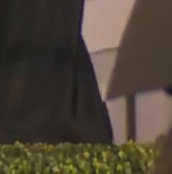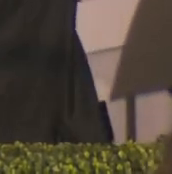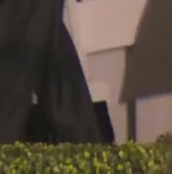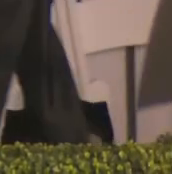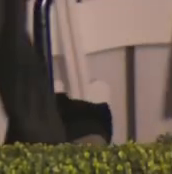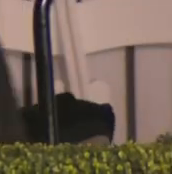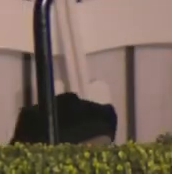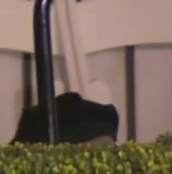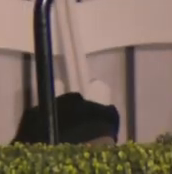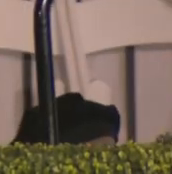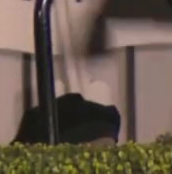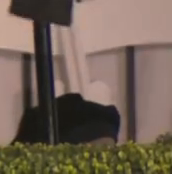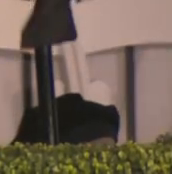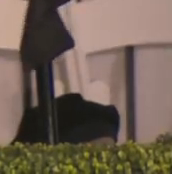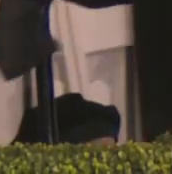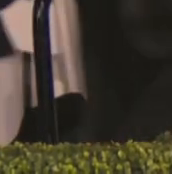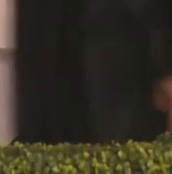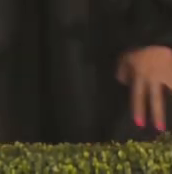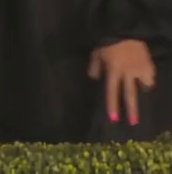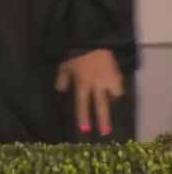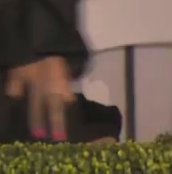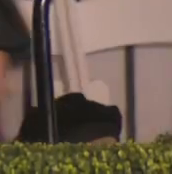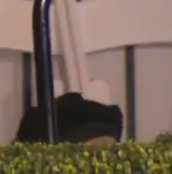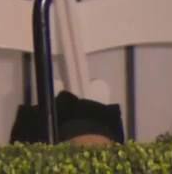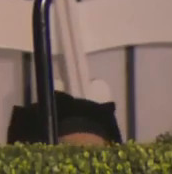Vivian Cao.